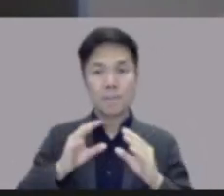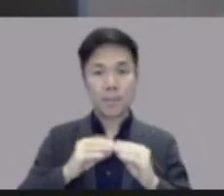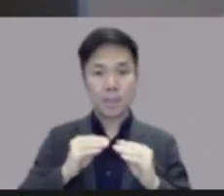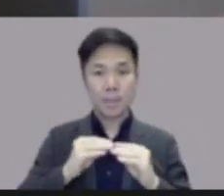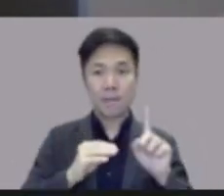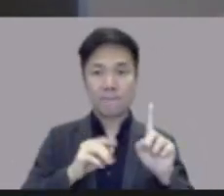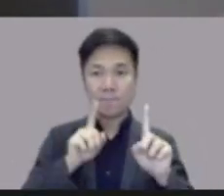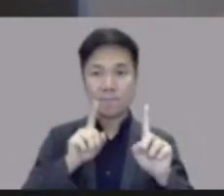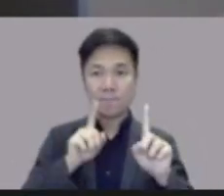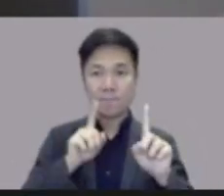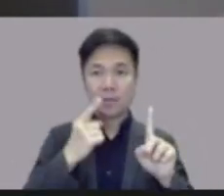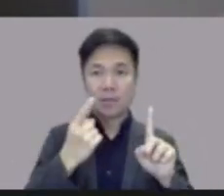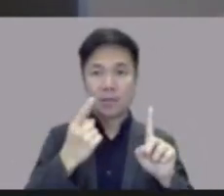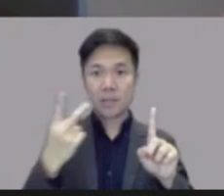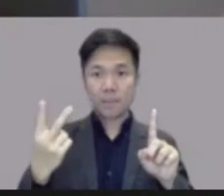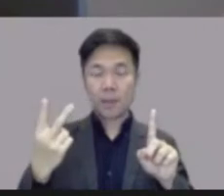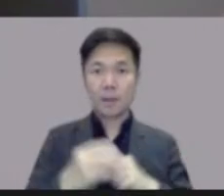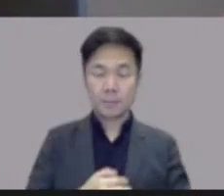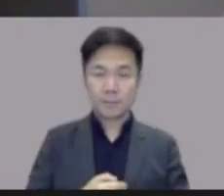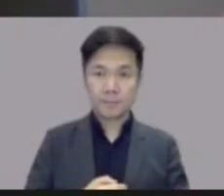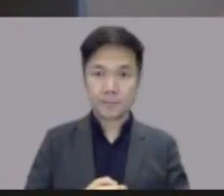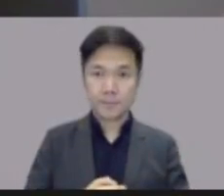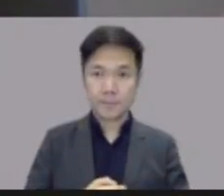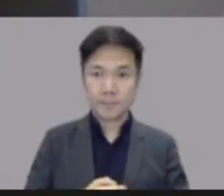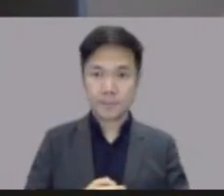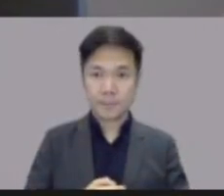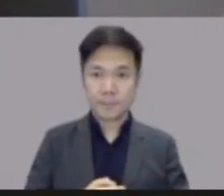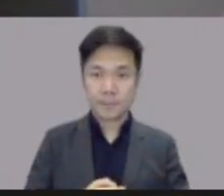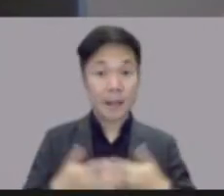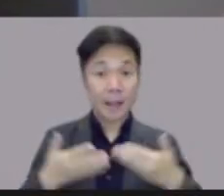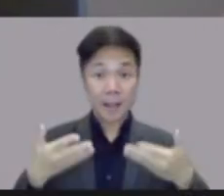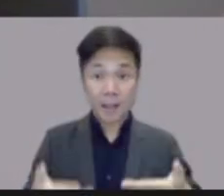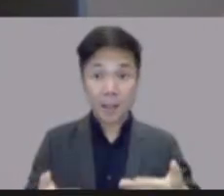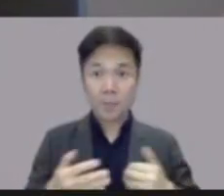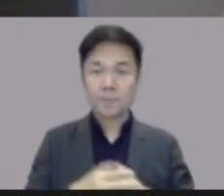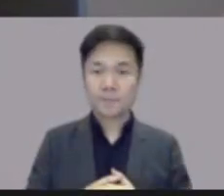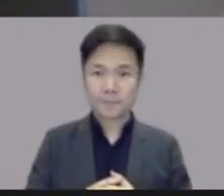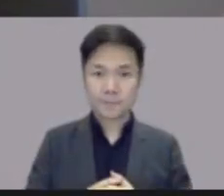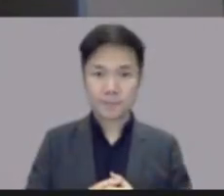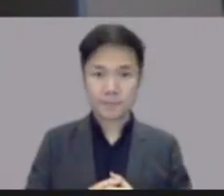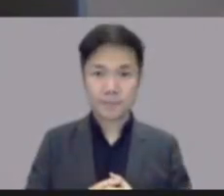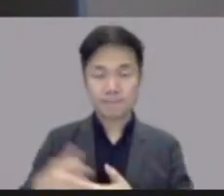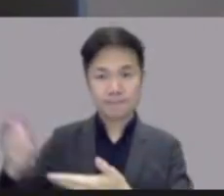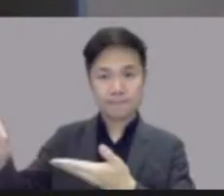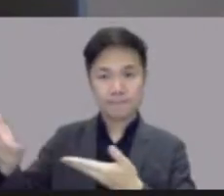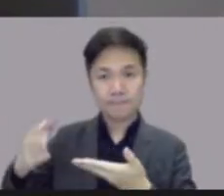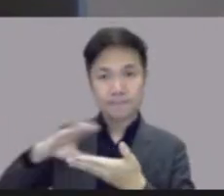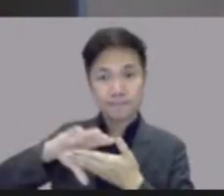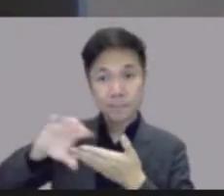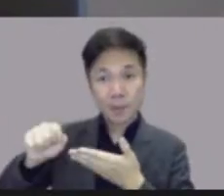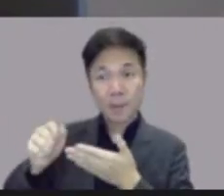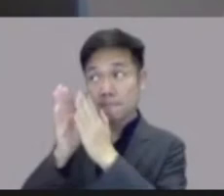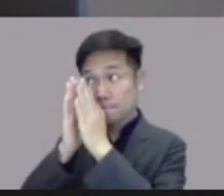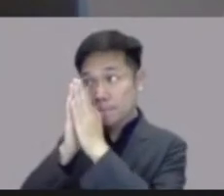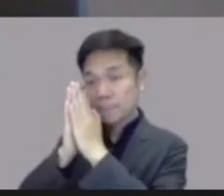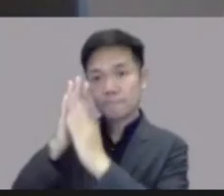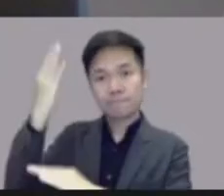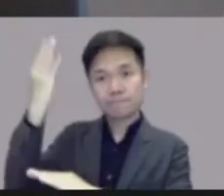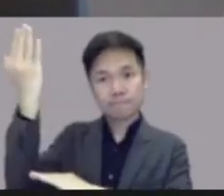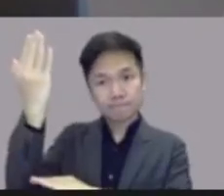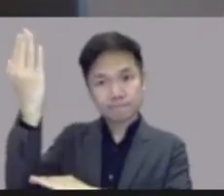2022. and now before we leave I would like to invite the Secretariat to make some announcements